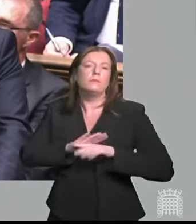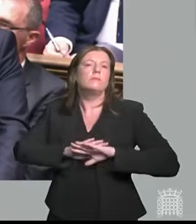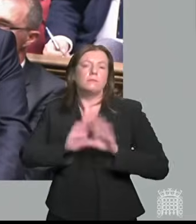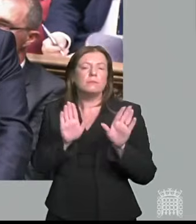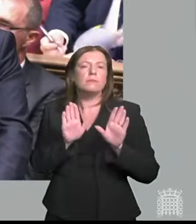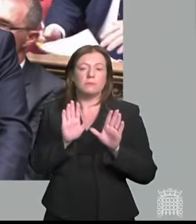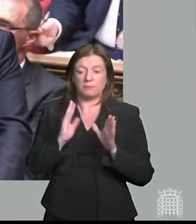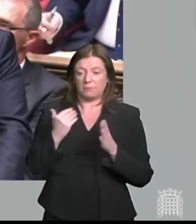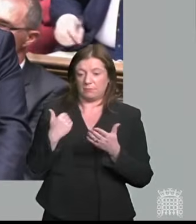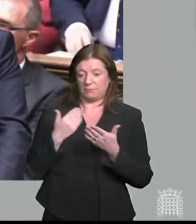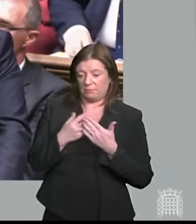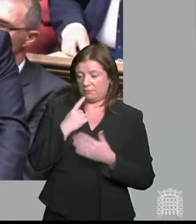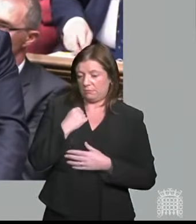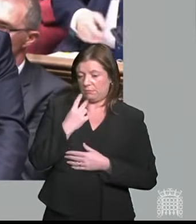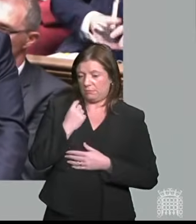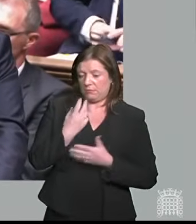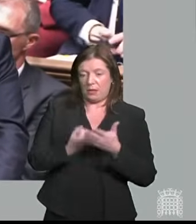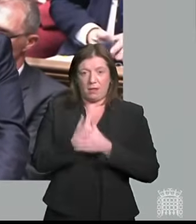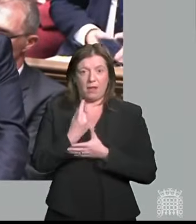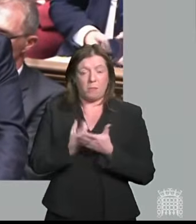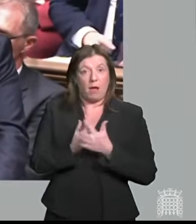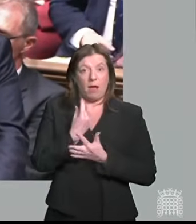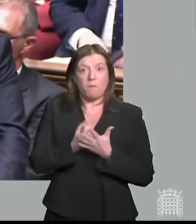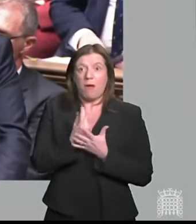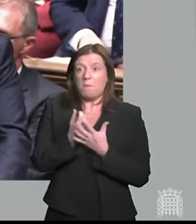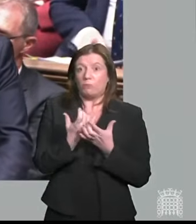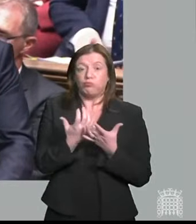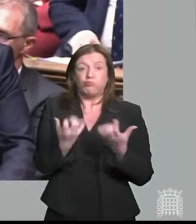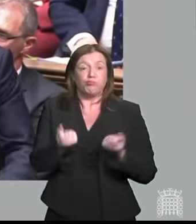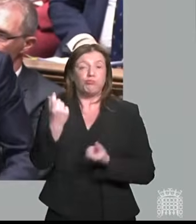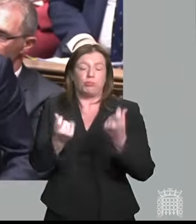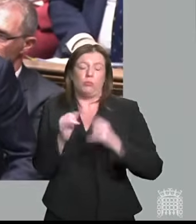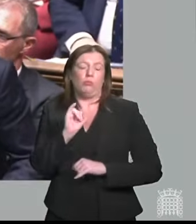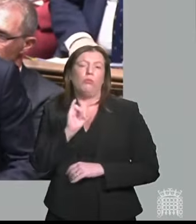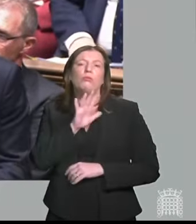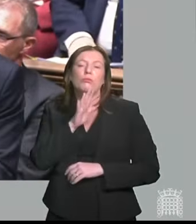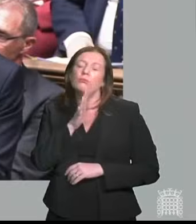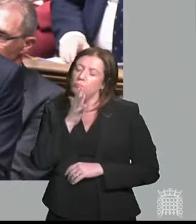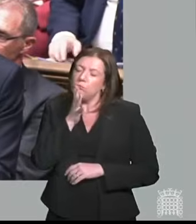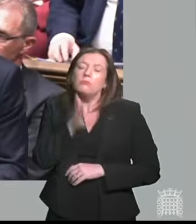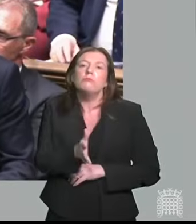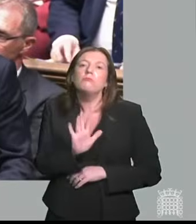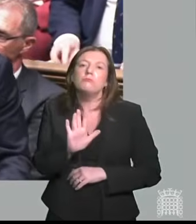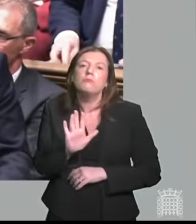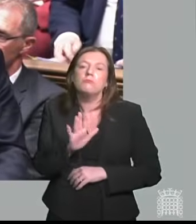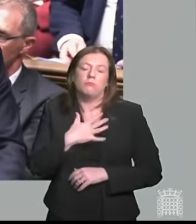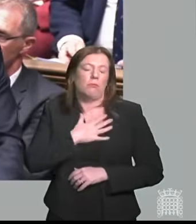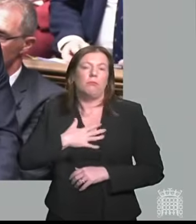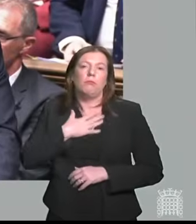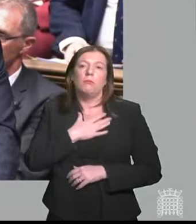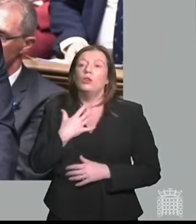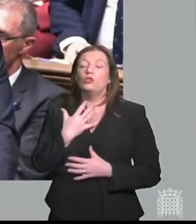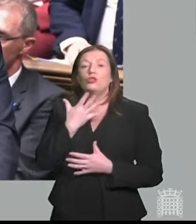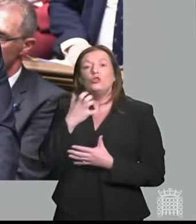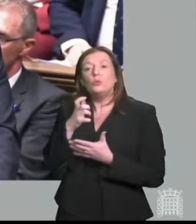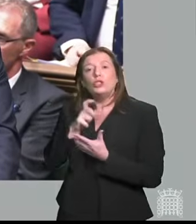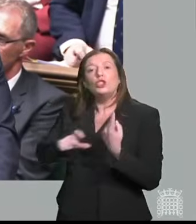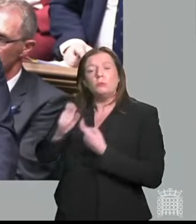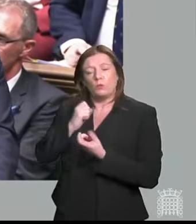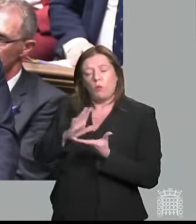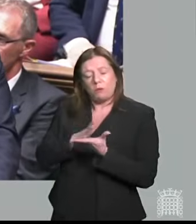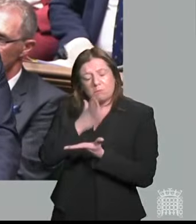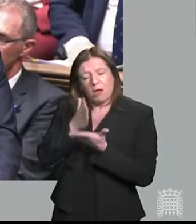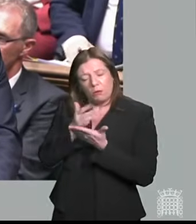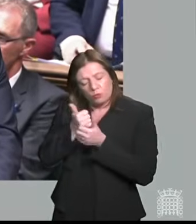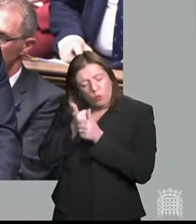incidents we've seen over the past week is utterly sickening, and this government will do whatever it takes to keep our Jewish community safe.